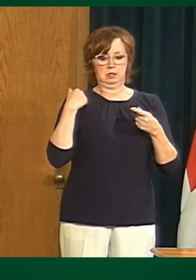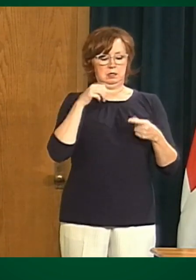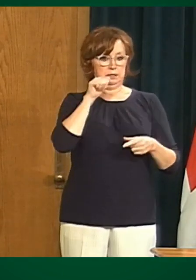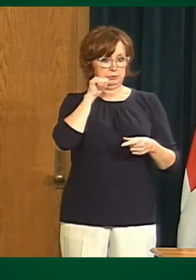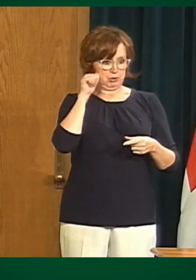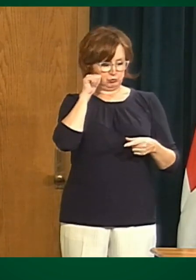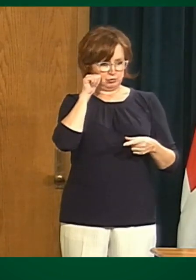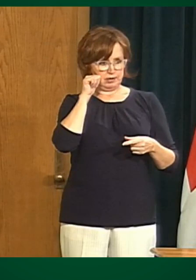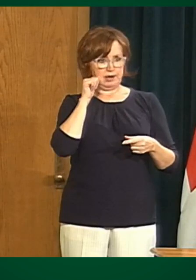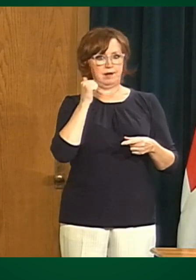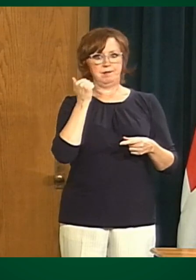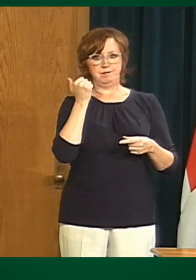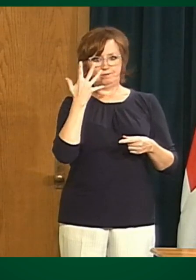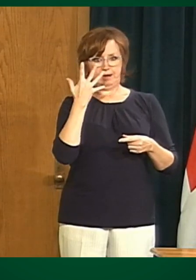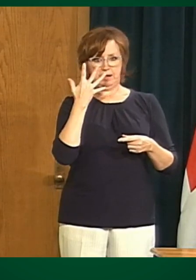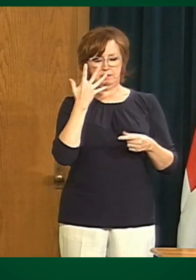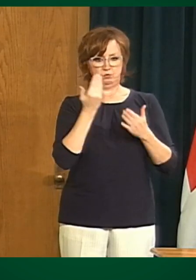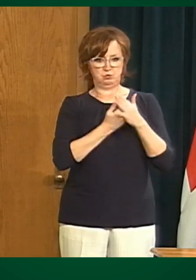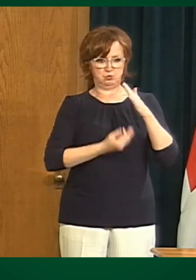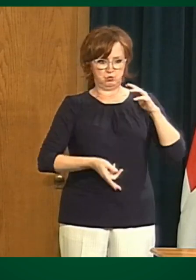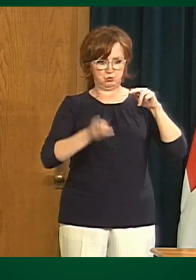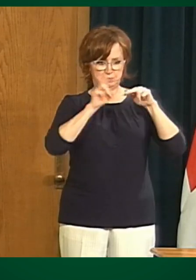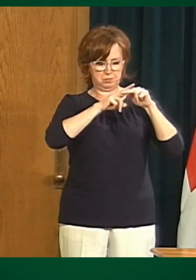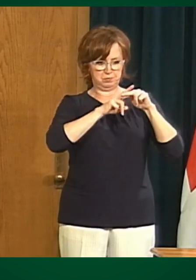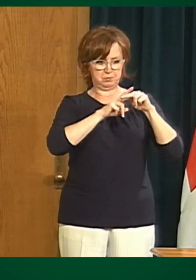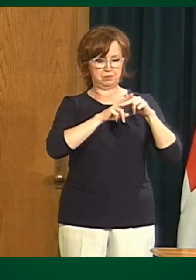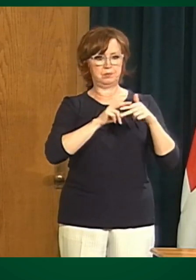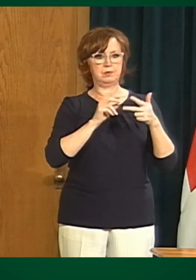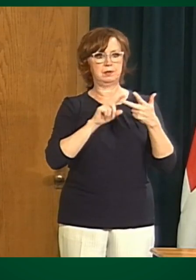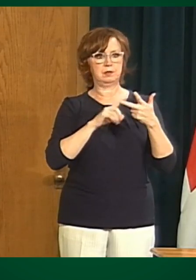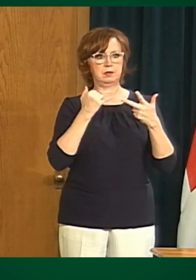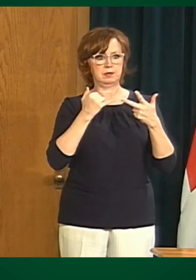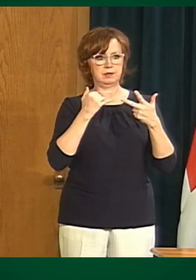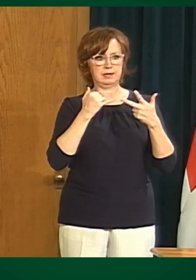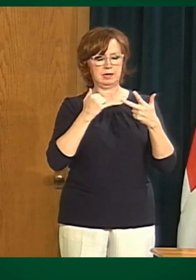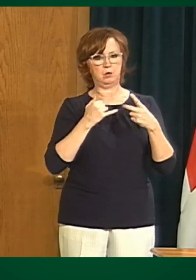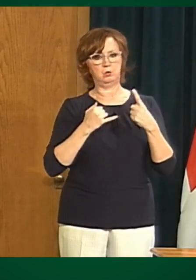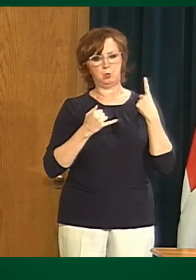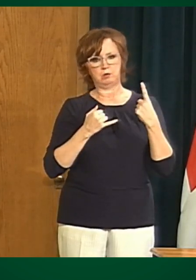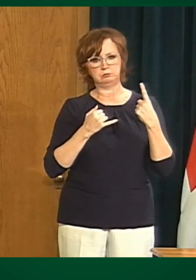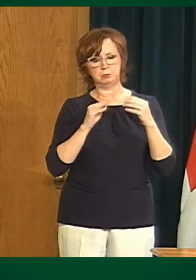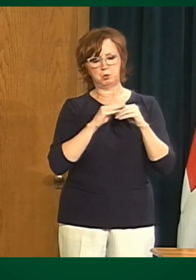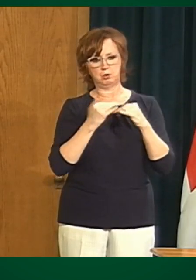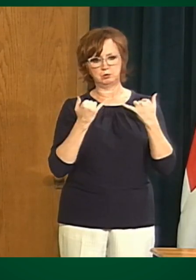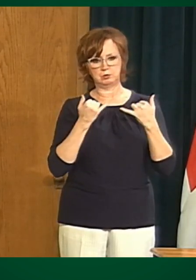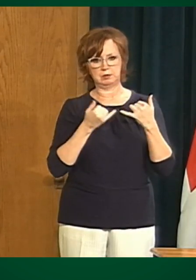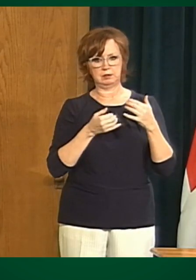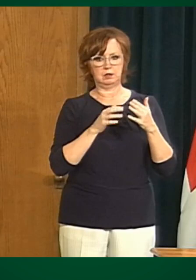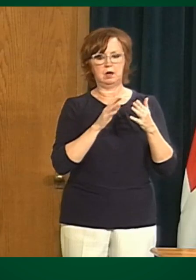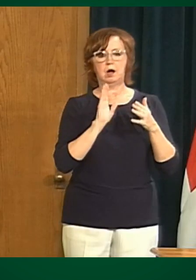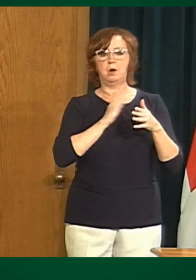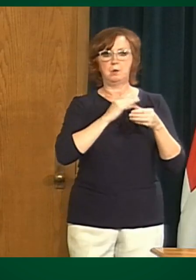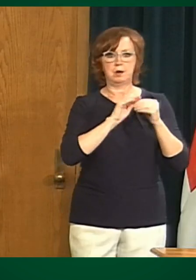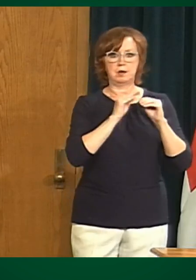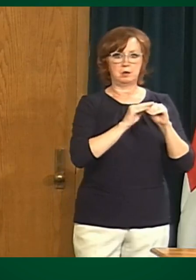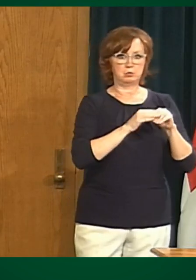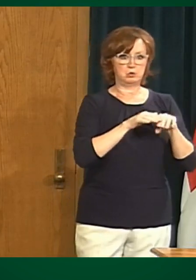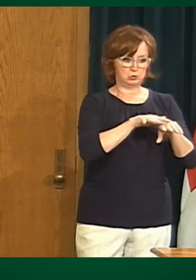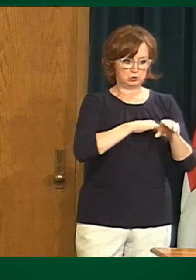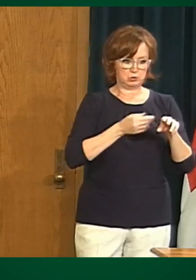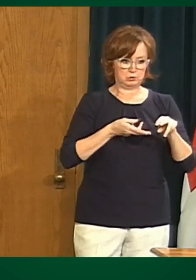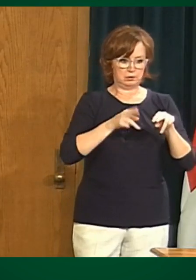had 5 cases in one day, and today so far we have 1 case. So once again,